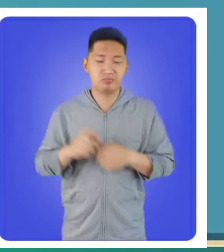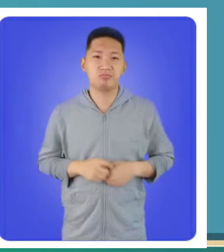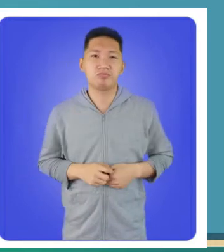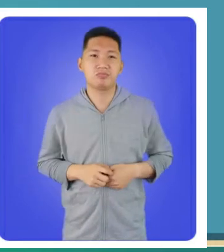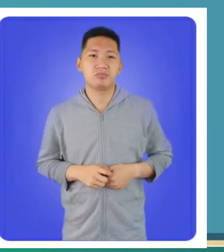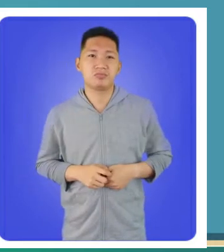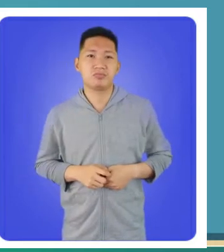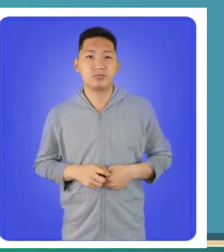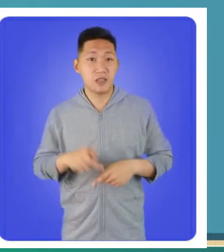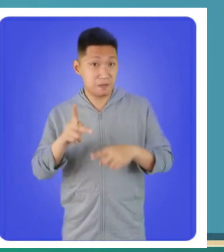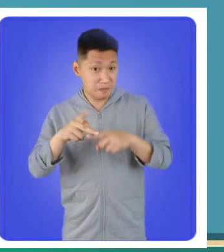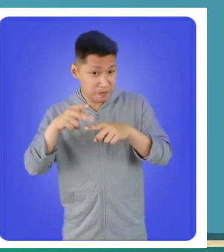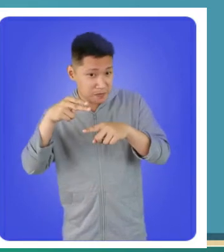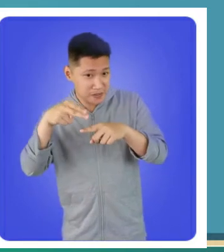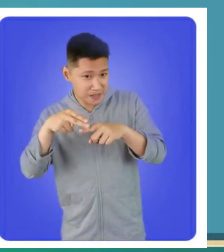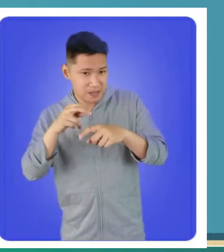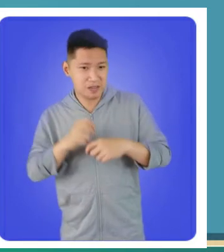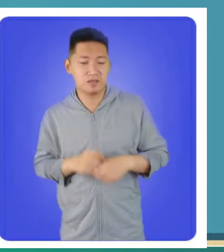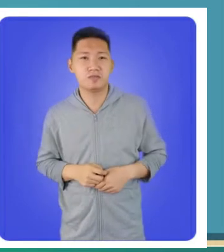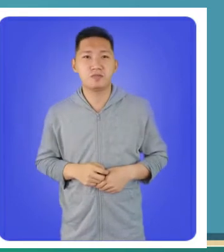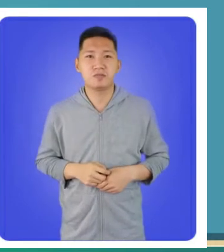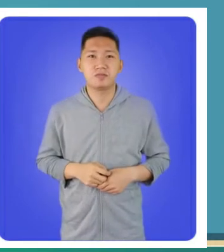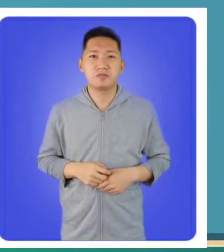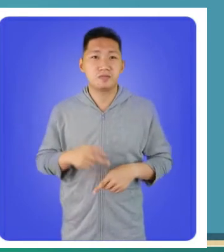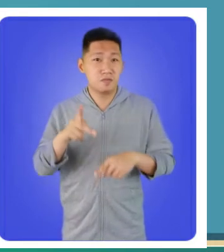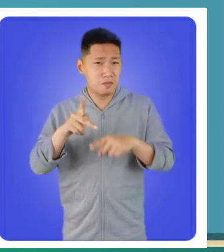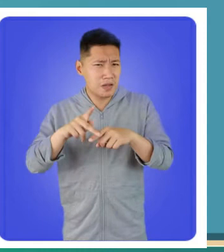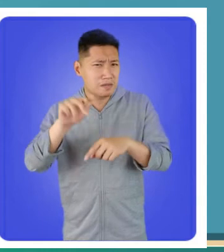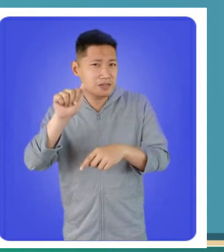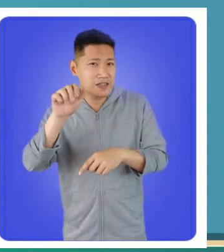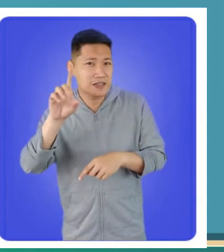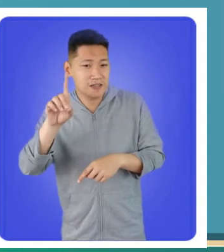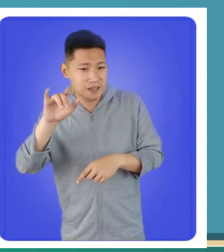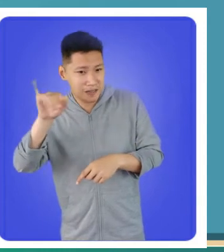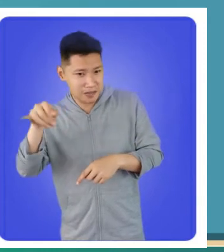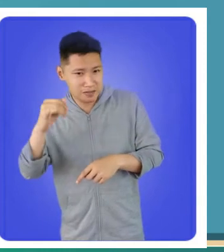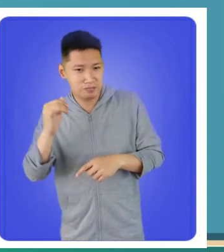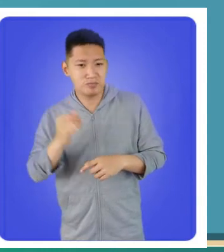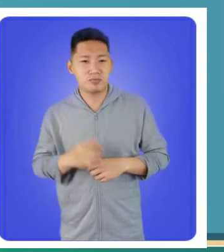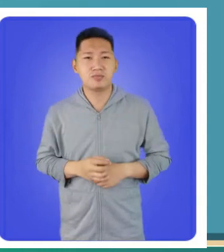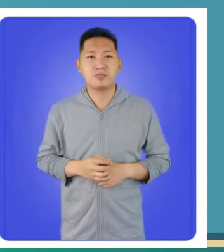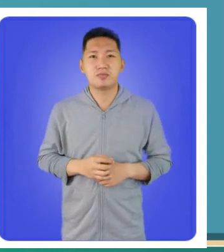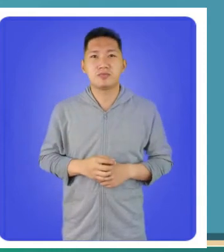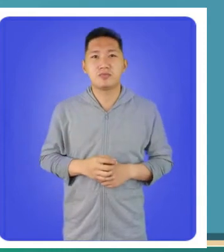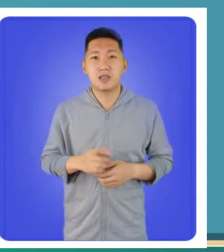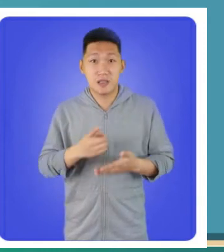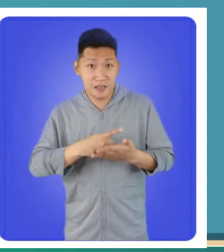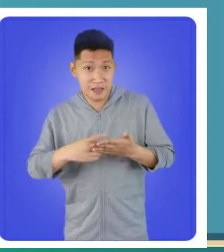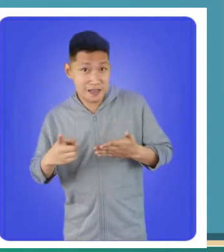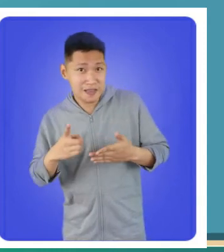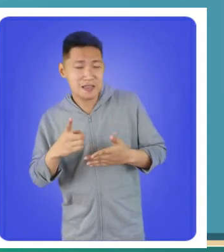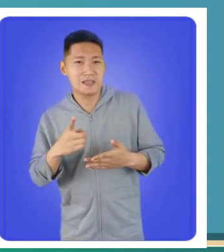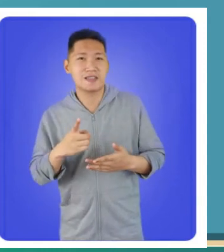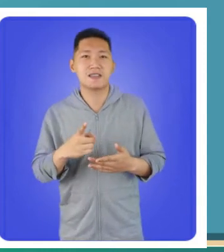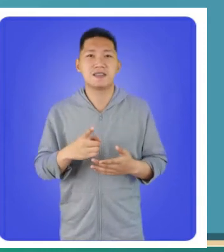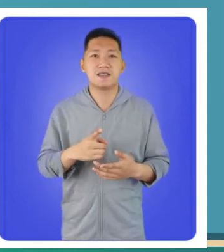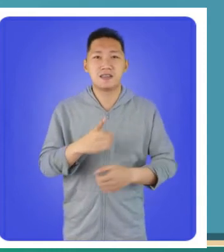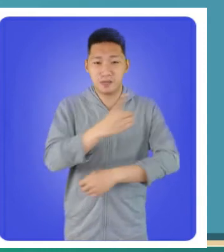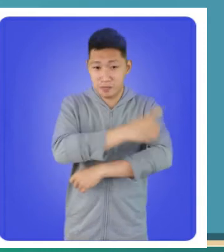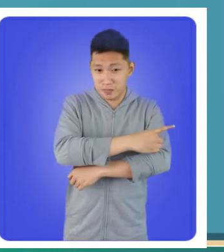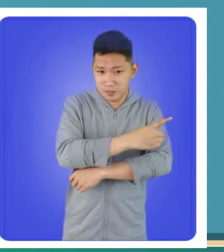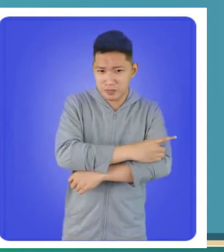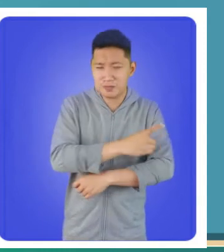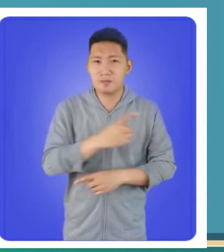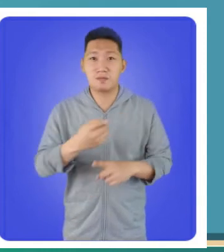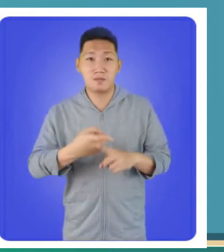capitalization. Proper nouns, proper adjectives, days of the week, and